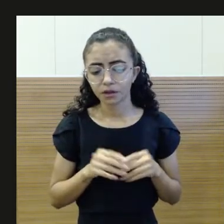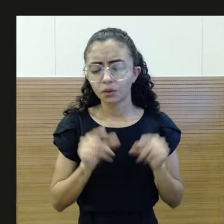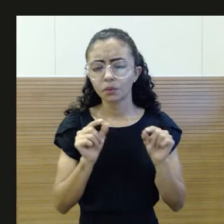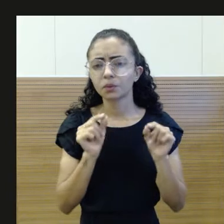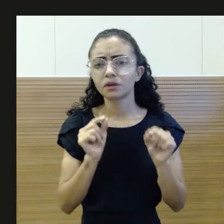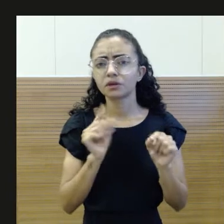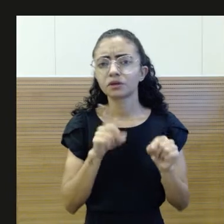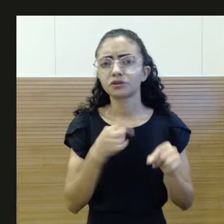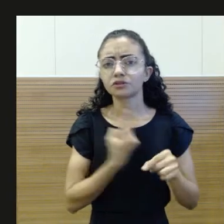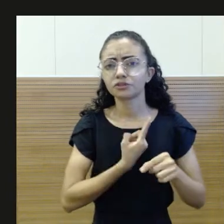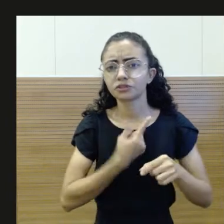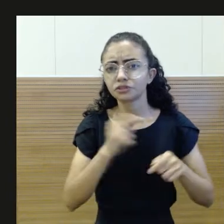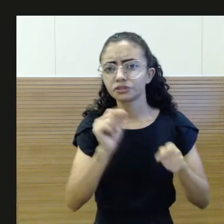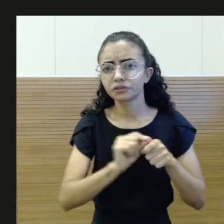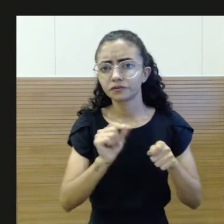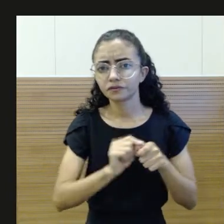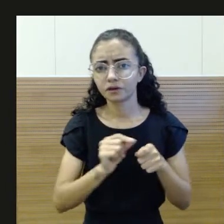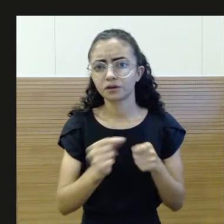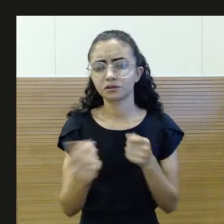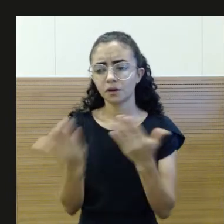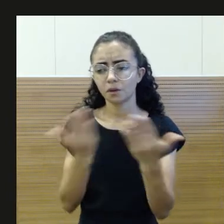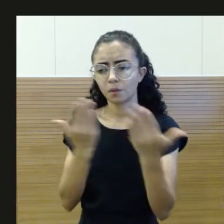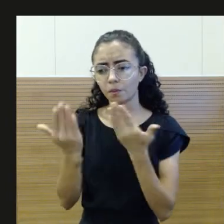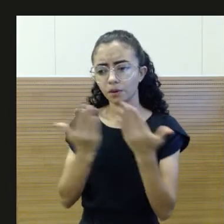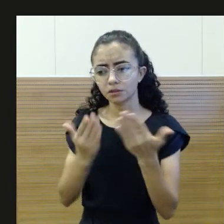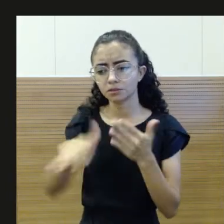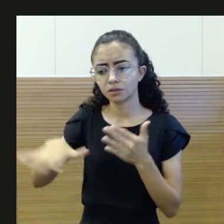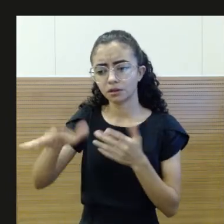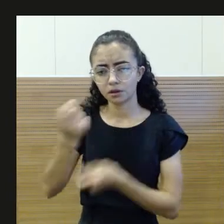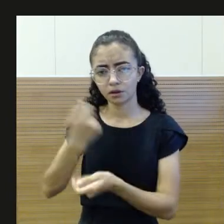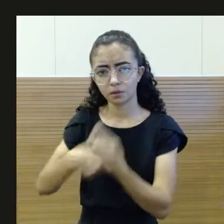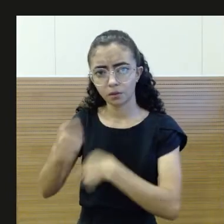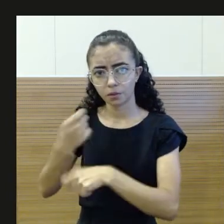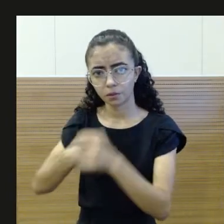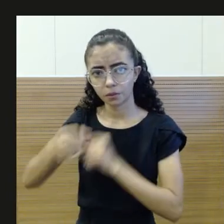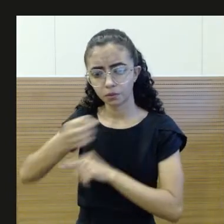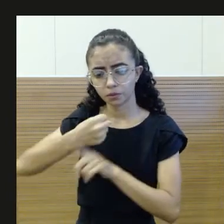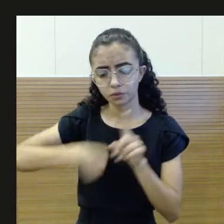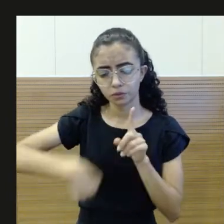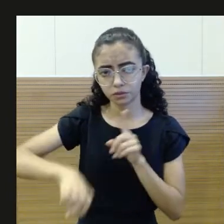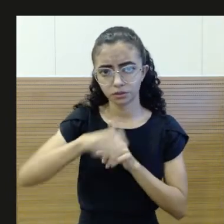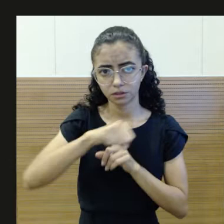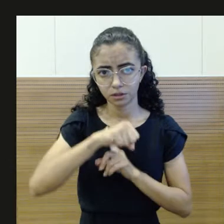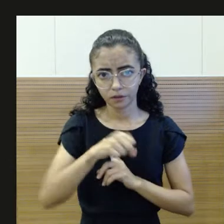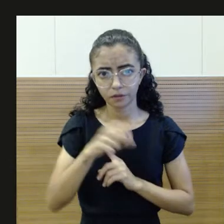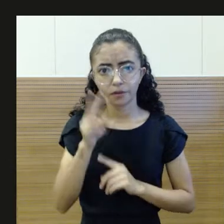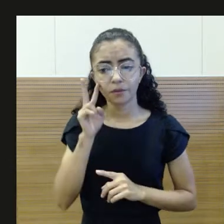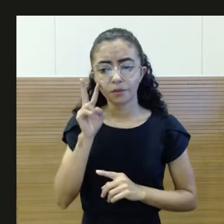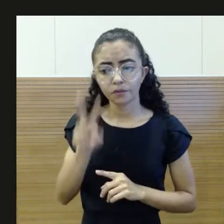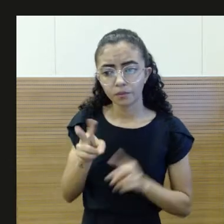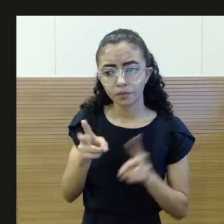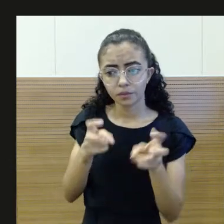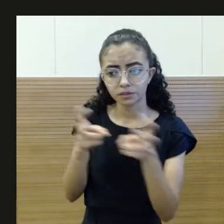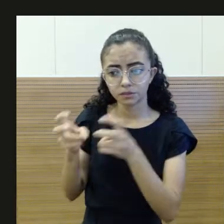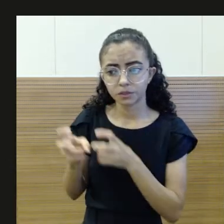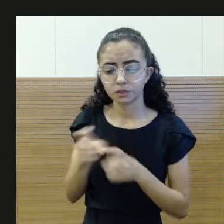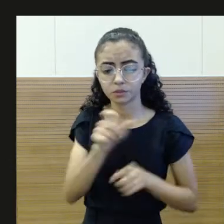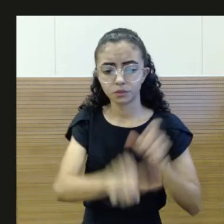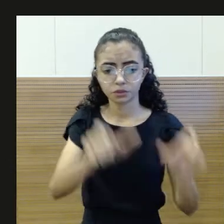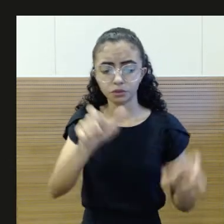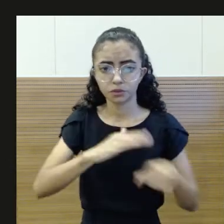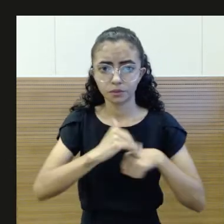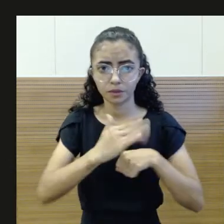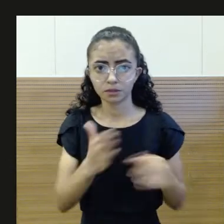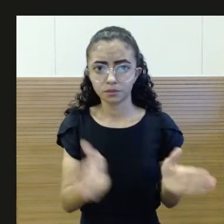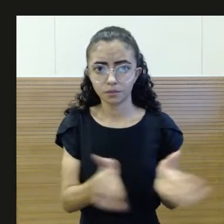lower income consume less fresh food, especially fruits, vegetables,